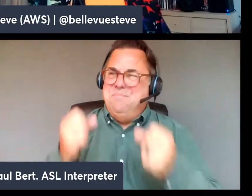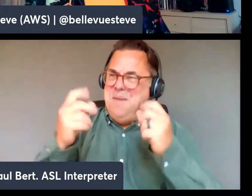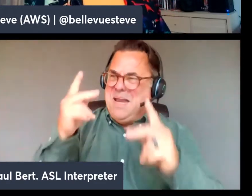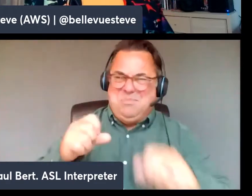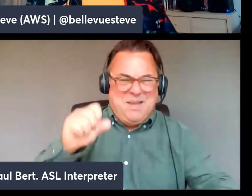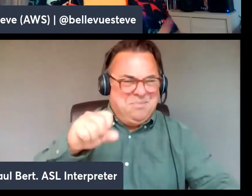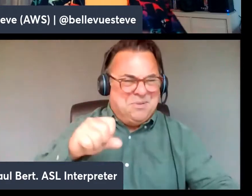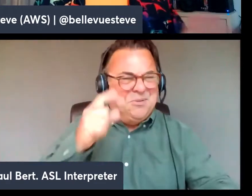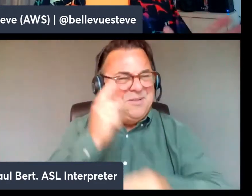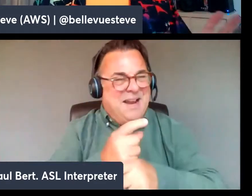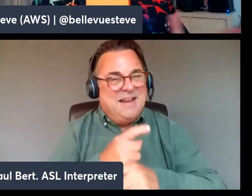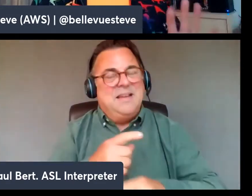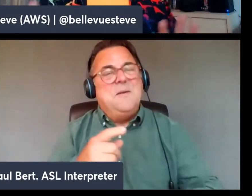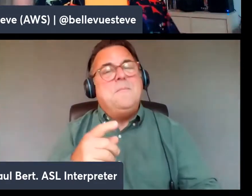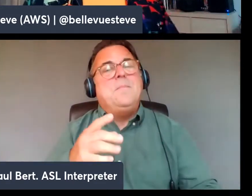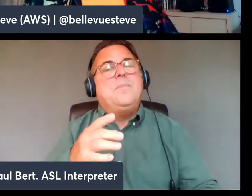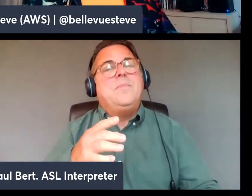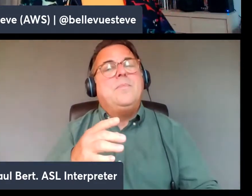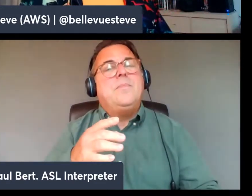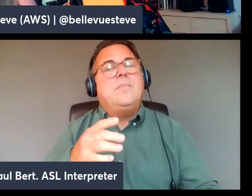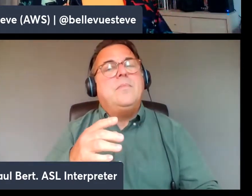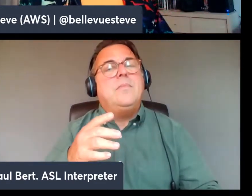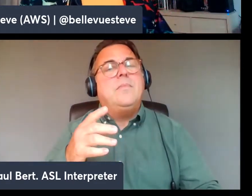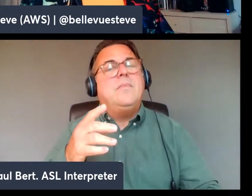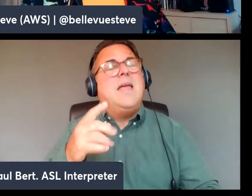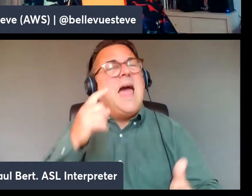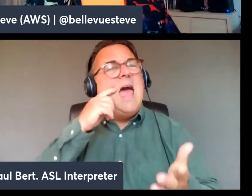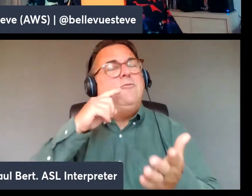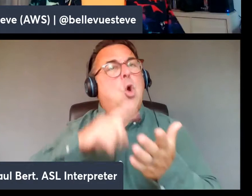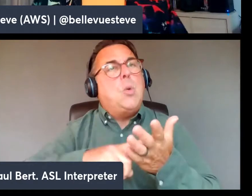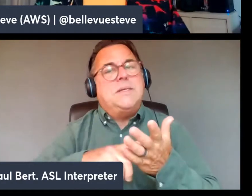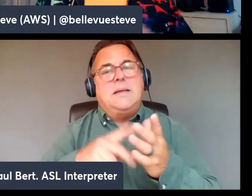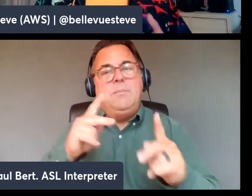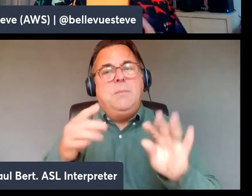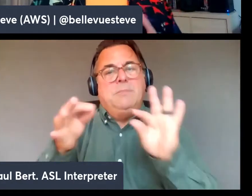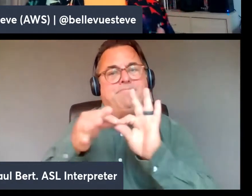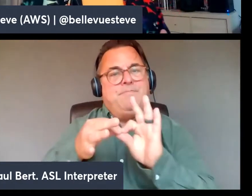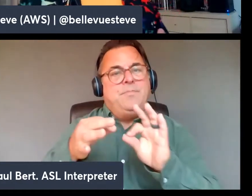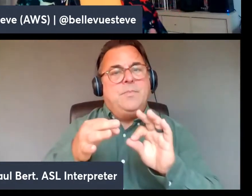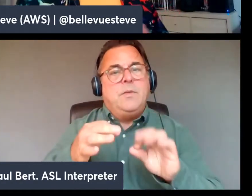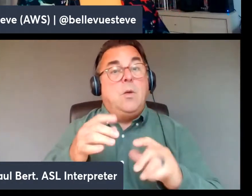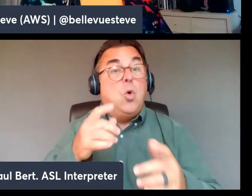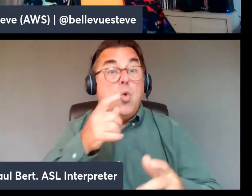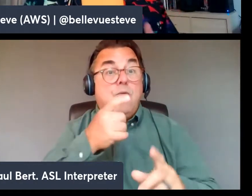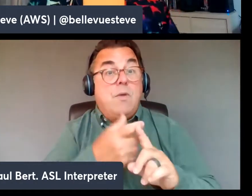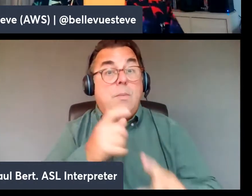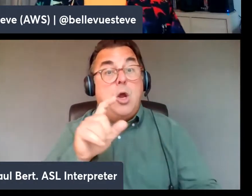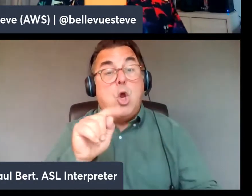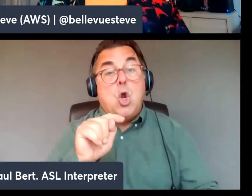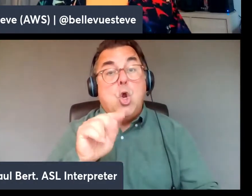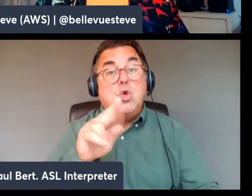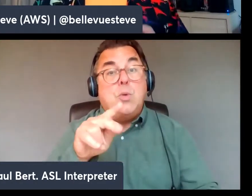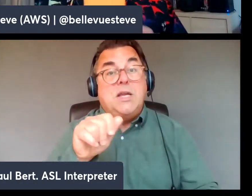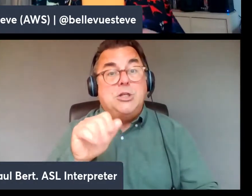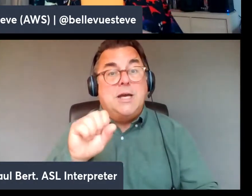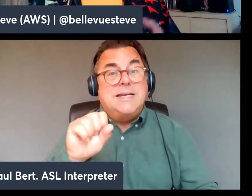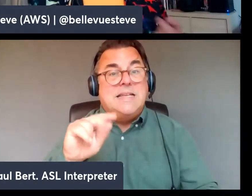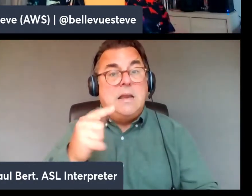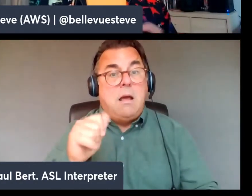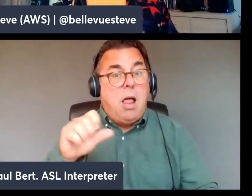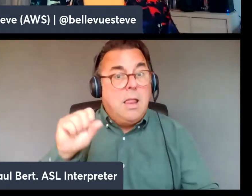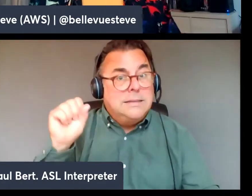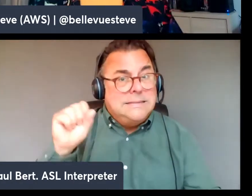users. Exactly. Talking of users, actually, and viewers, I've noticing the viewers coming in. We got Tunisia, I've seen Nigeria, Senegal,